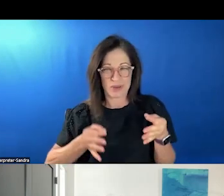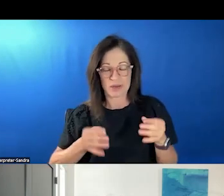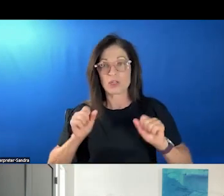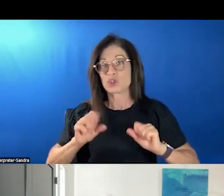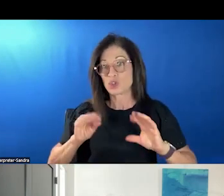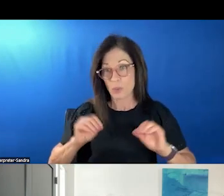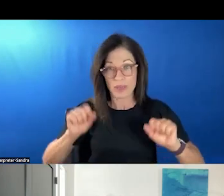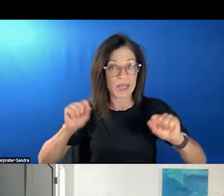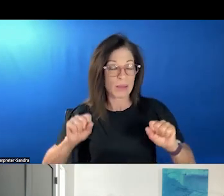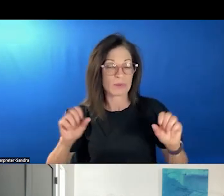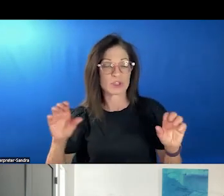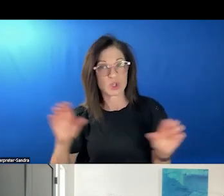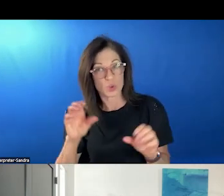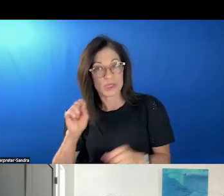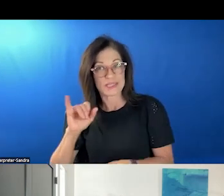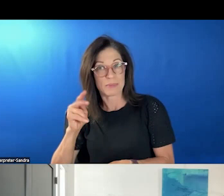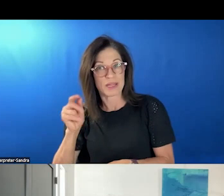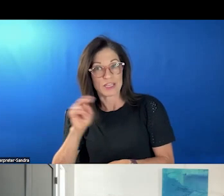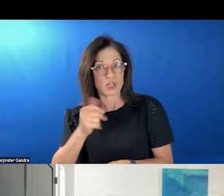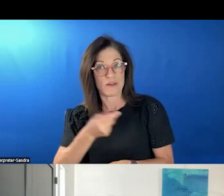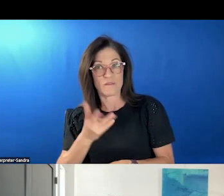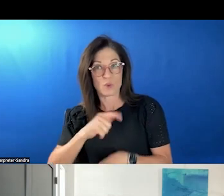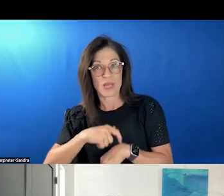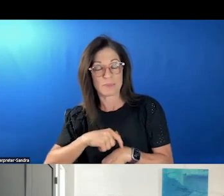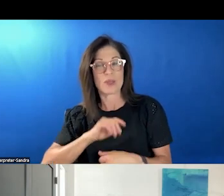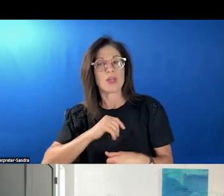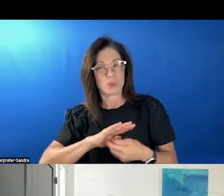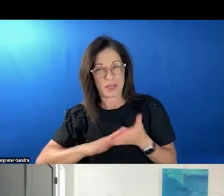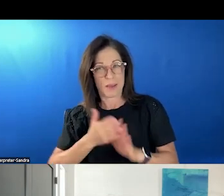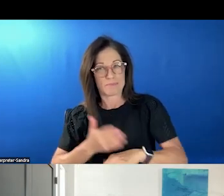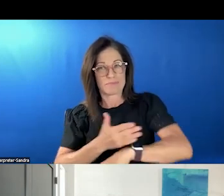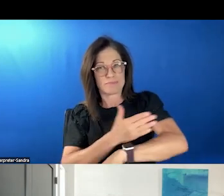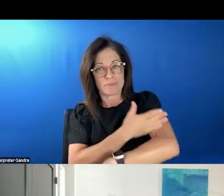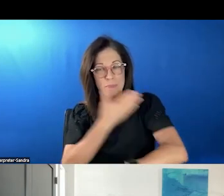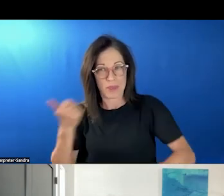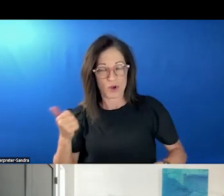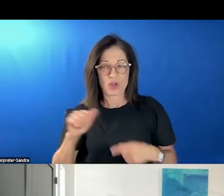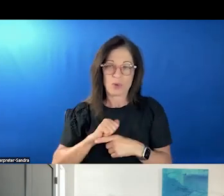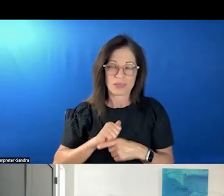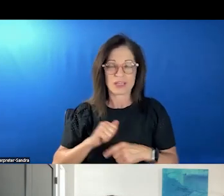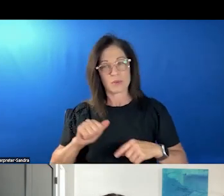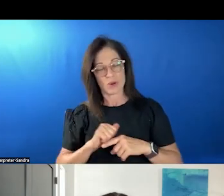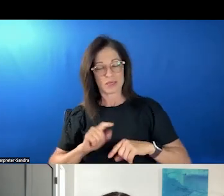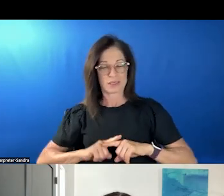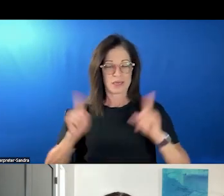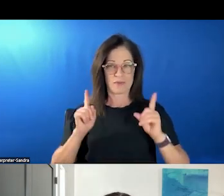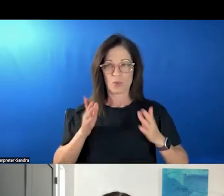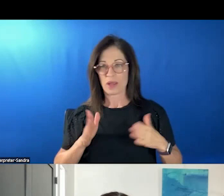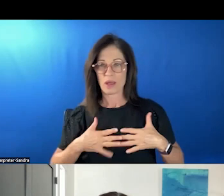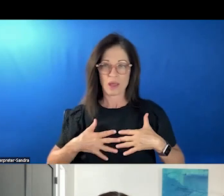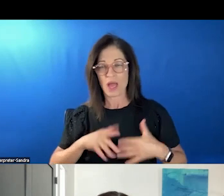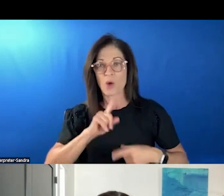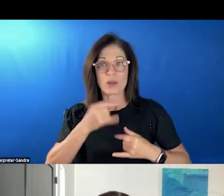few times, you get better at it as you go. You get more confident. You practice with different personas, so that by the time you're in final role plays with